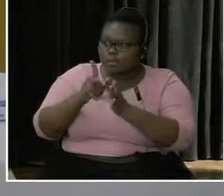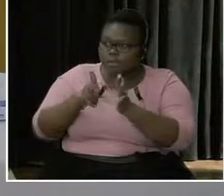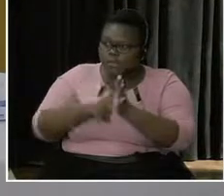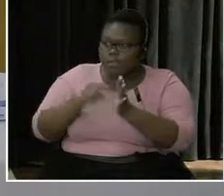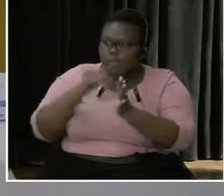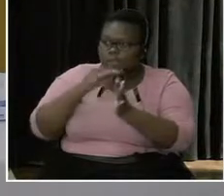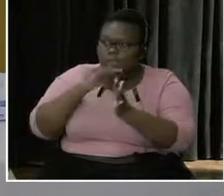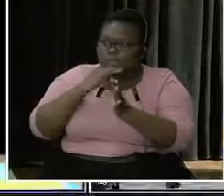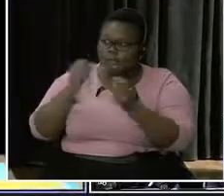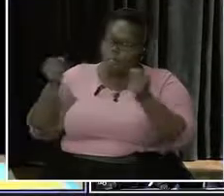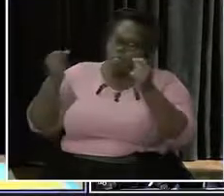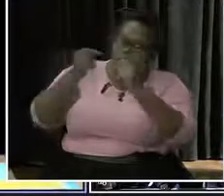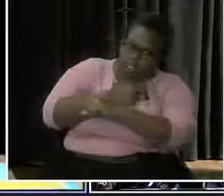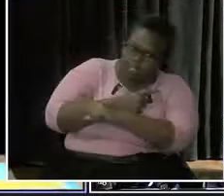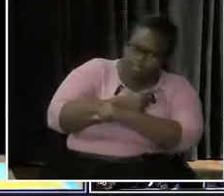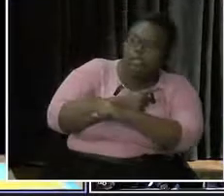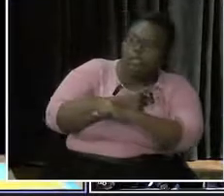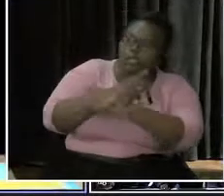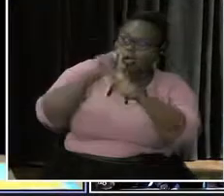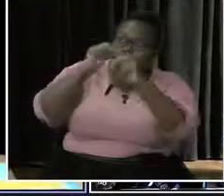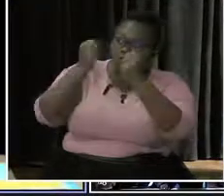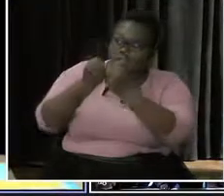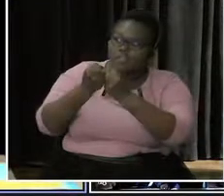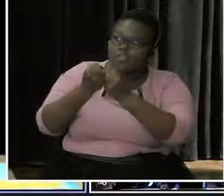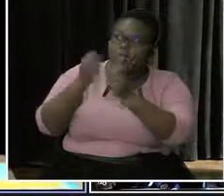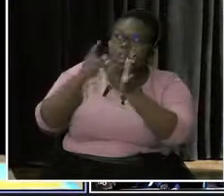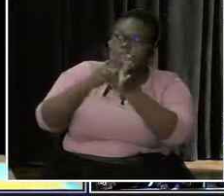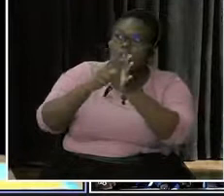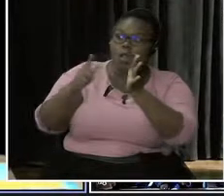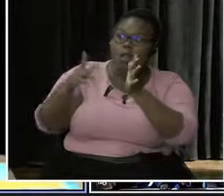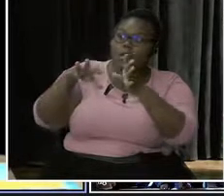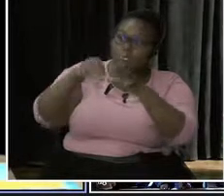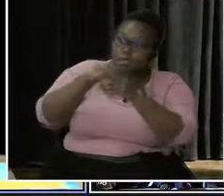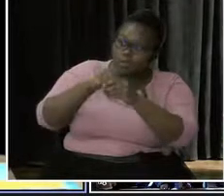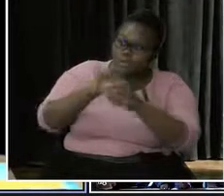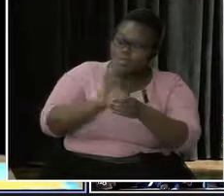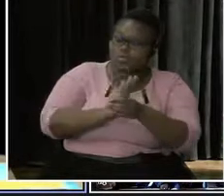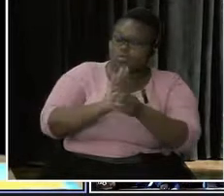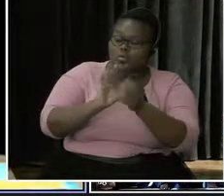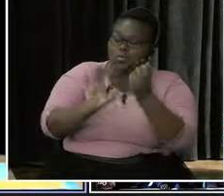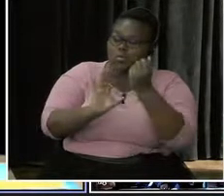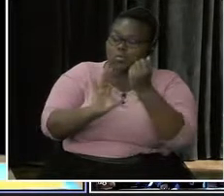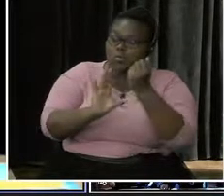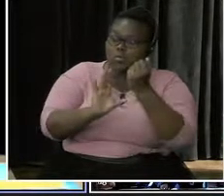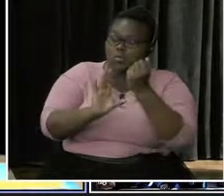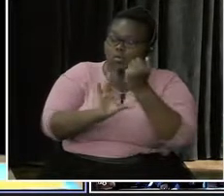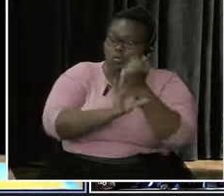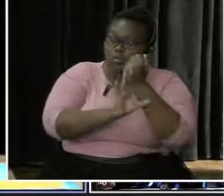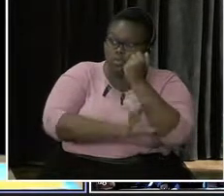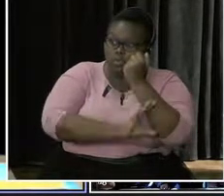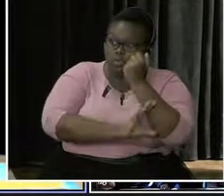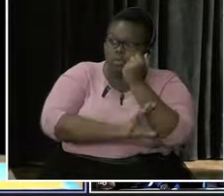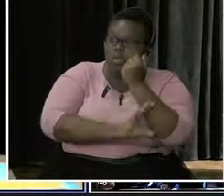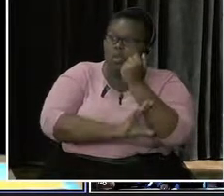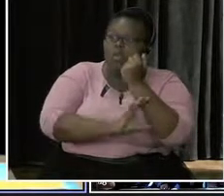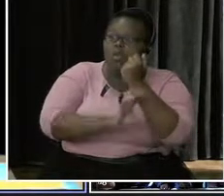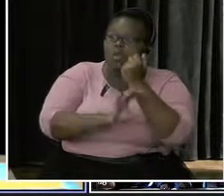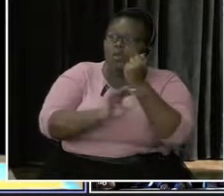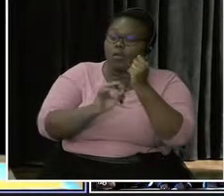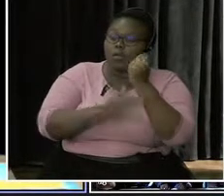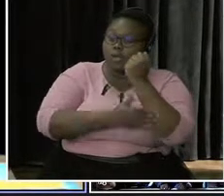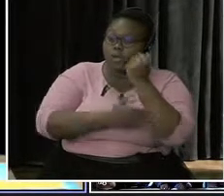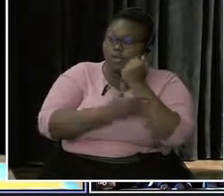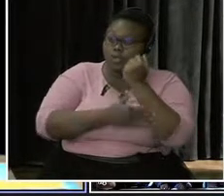contradicted national legislation, including the constitution of the country. I'm sure this matter needs to be looked